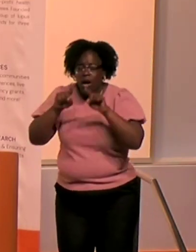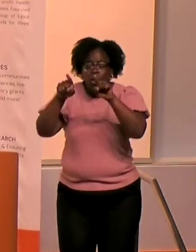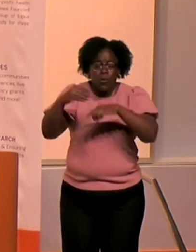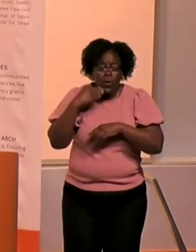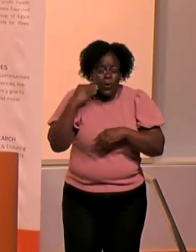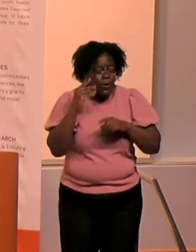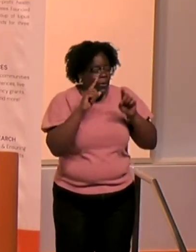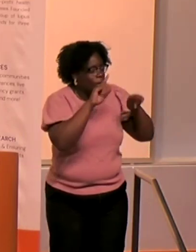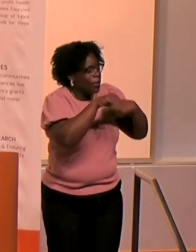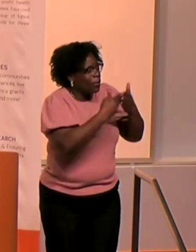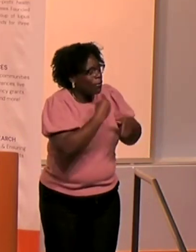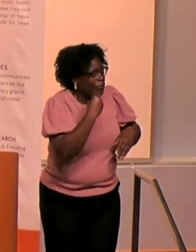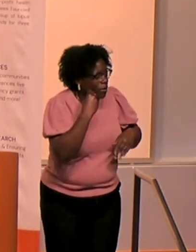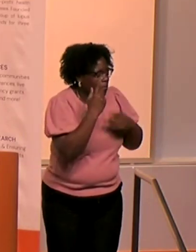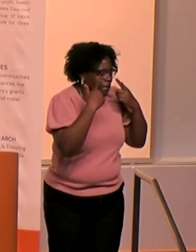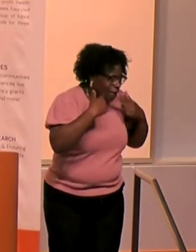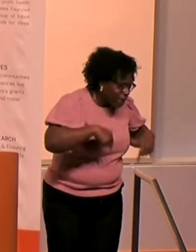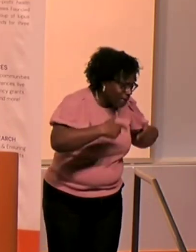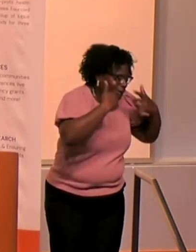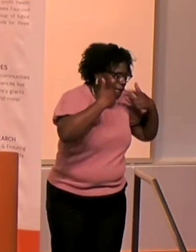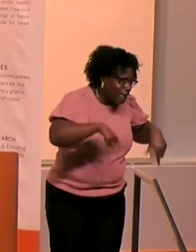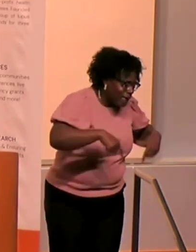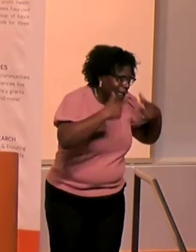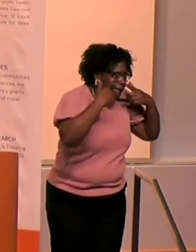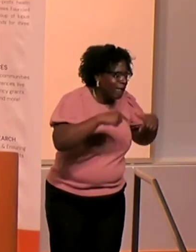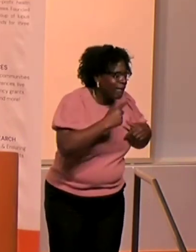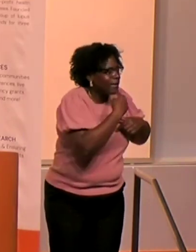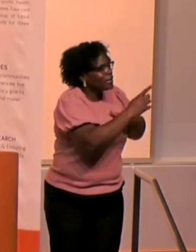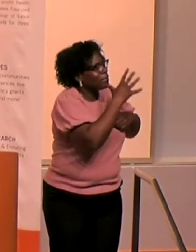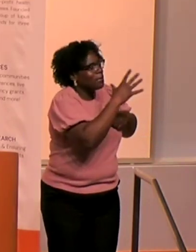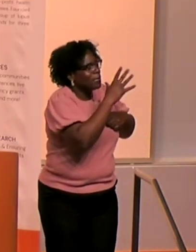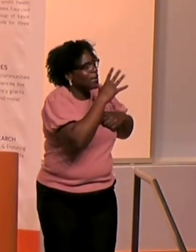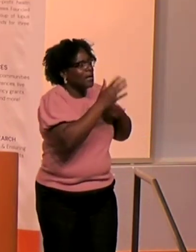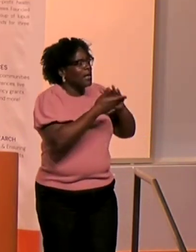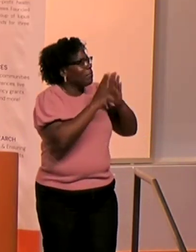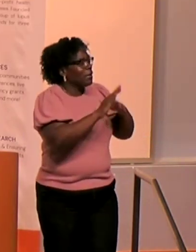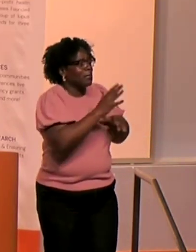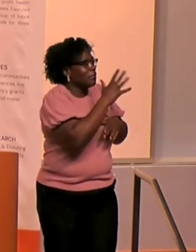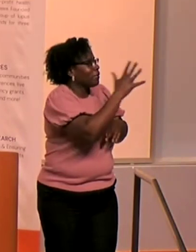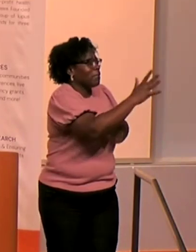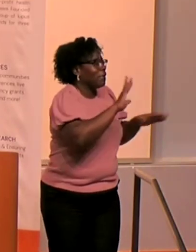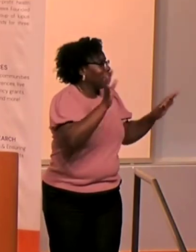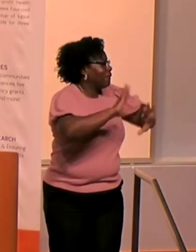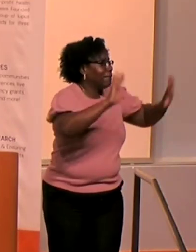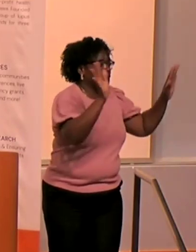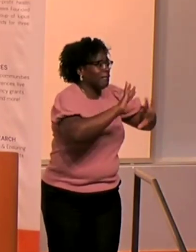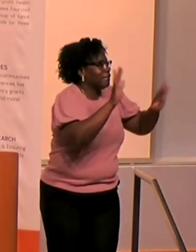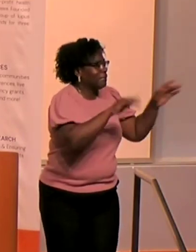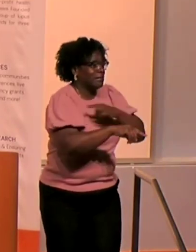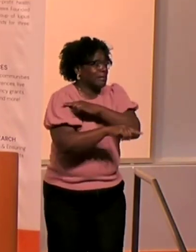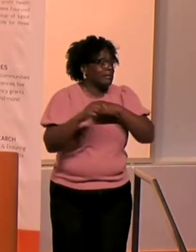home crying every night, telling my mother I'm never going to make her a grandmother because I was done with